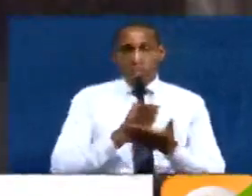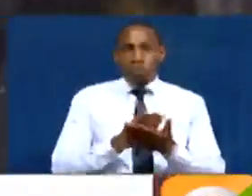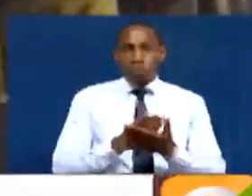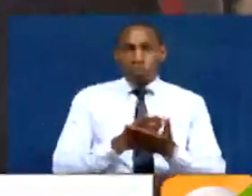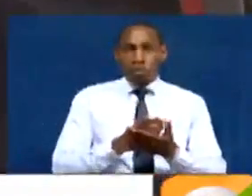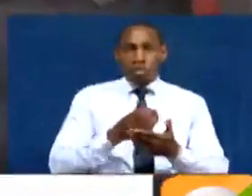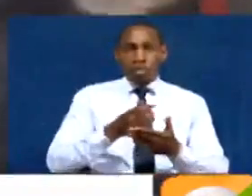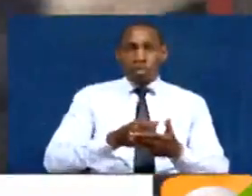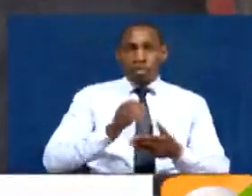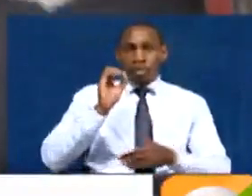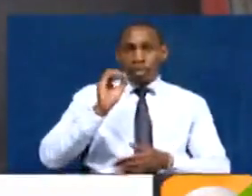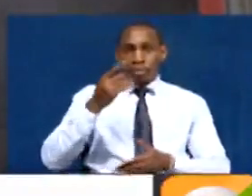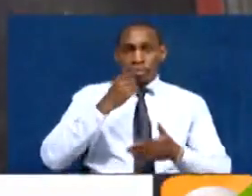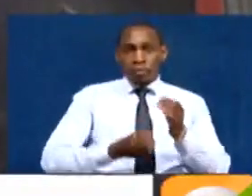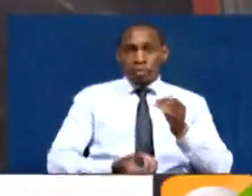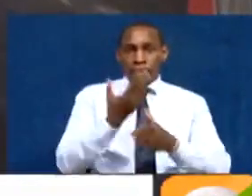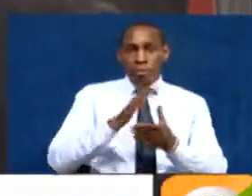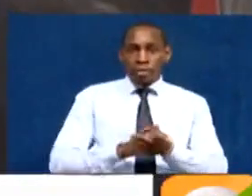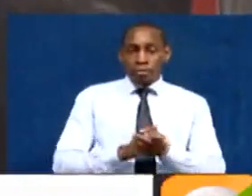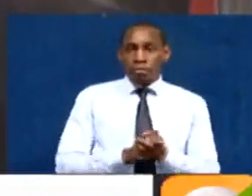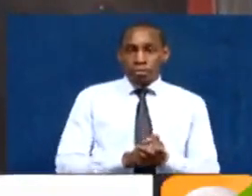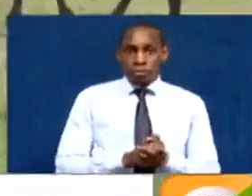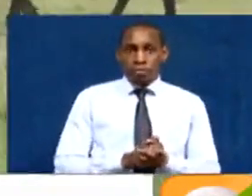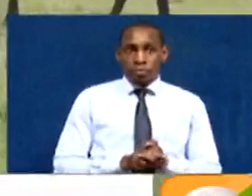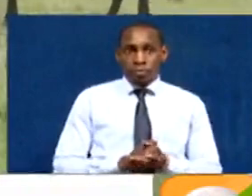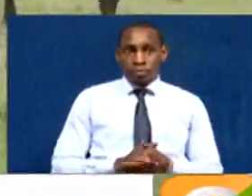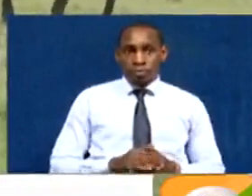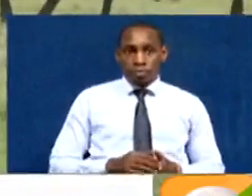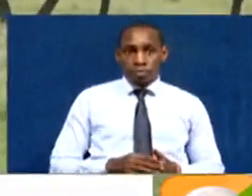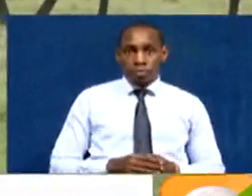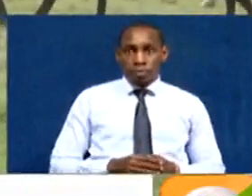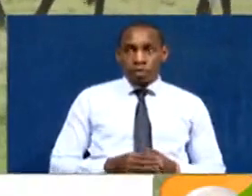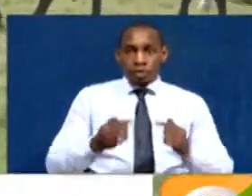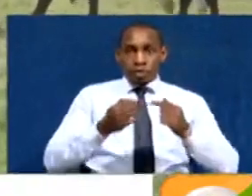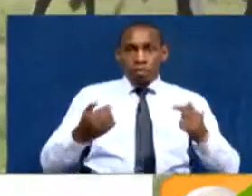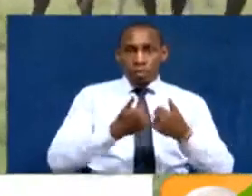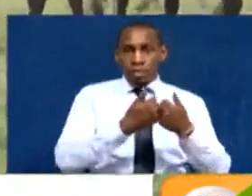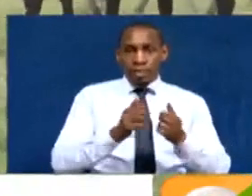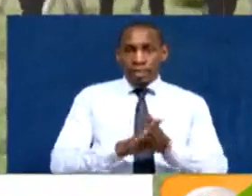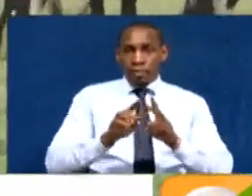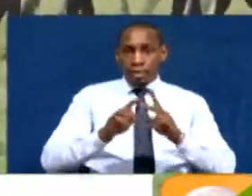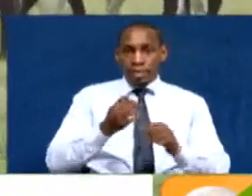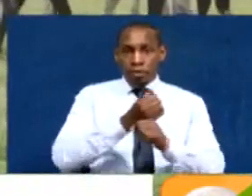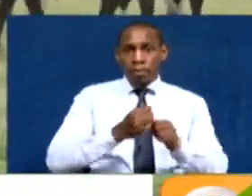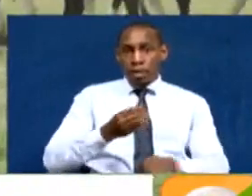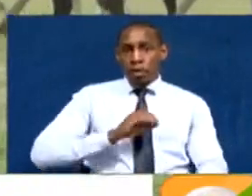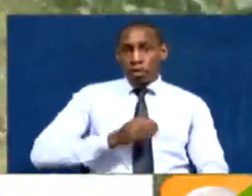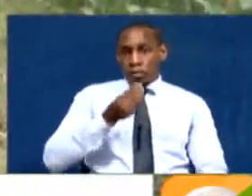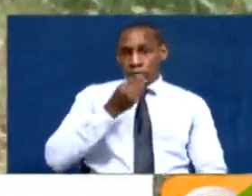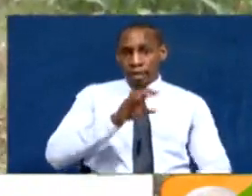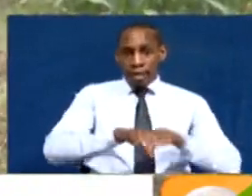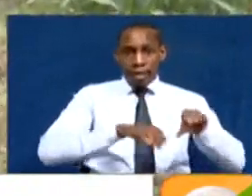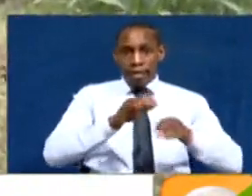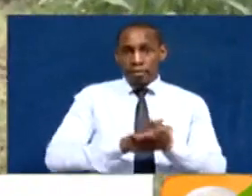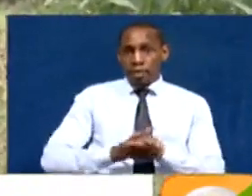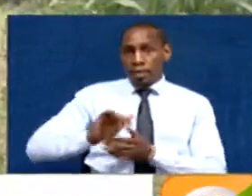high production costs due to an increase in animal feed costs. To counter the challenge, they began making their own feeds.